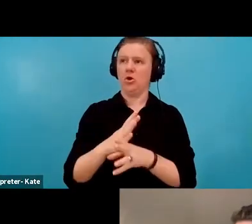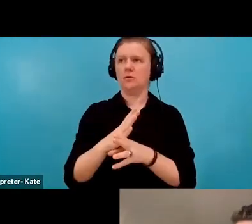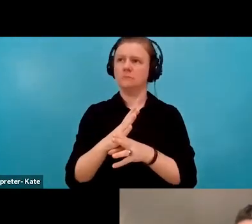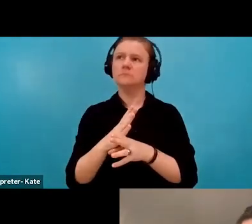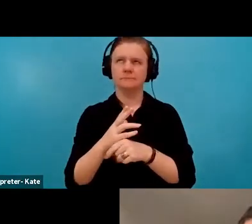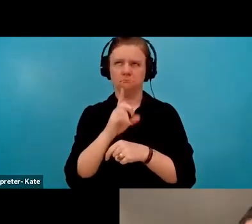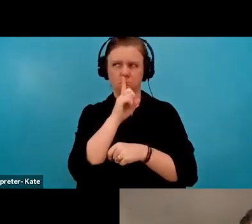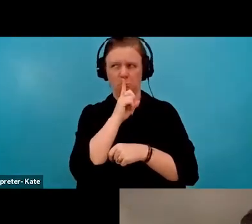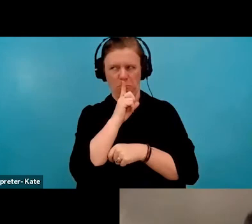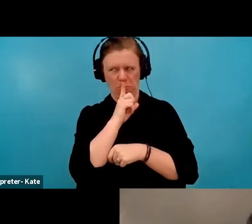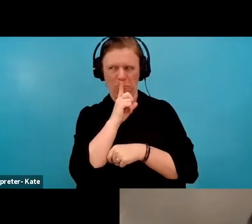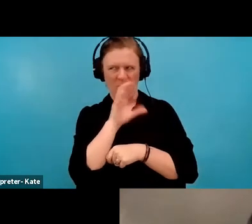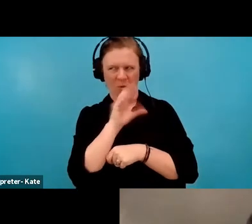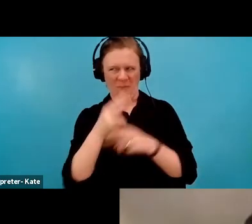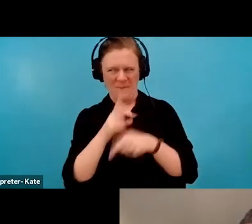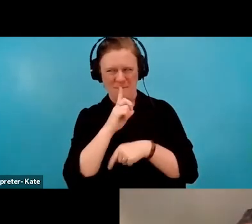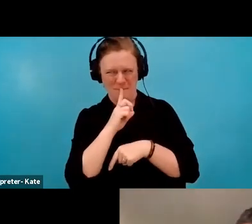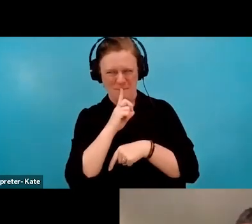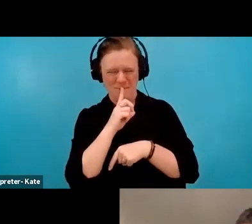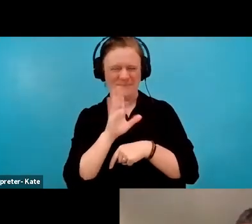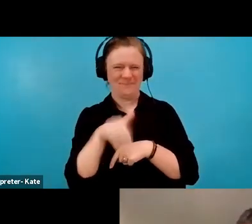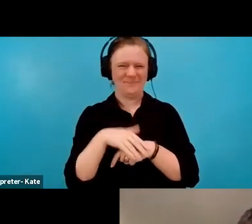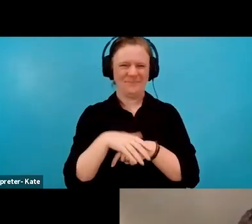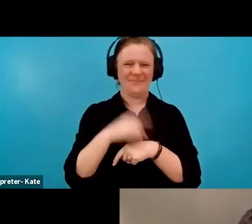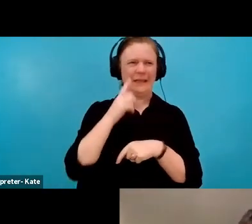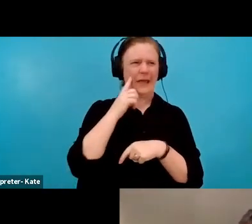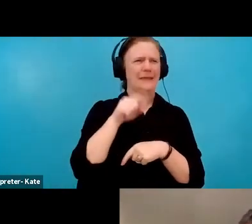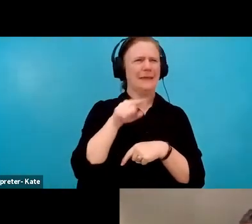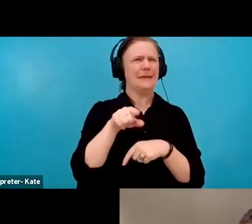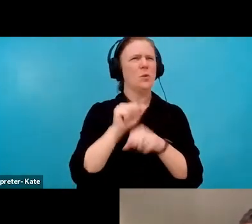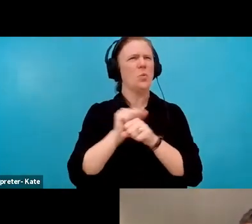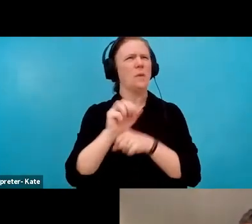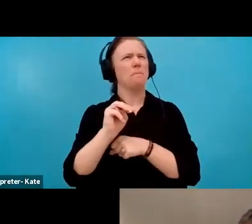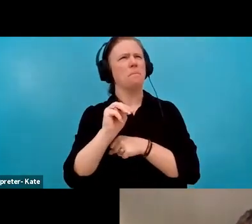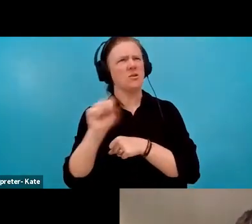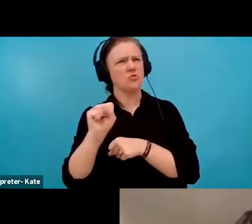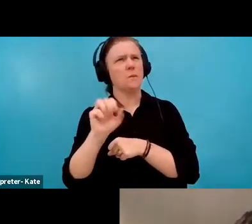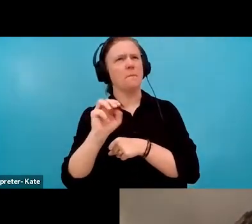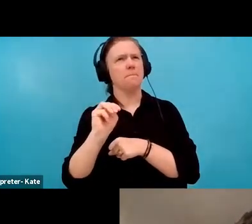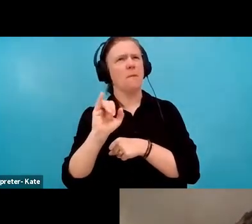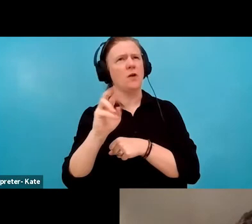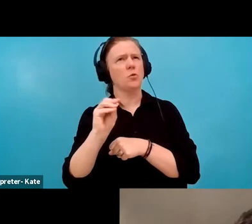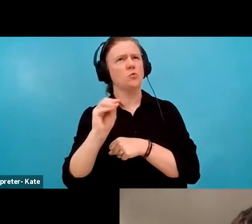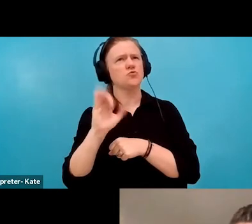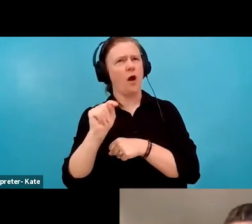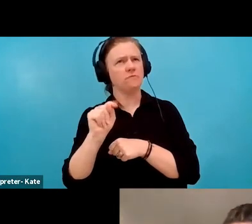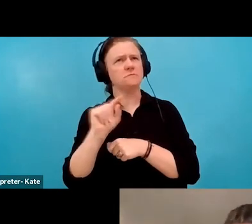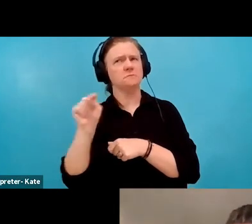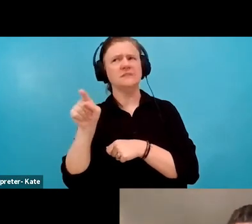reasons. And then I believe he worked at Microsoft for a while. He might still be there. You know, so